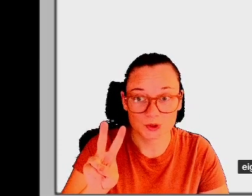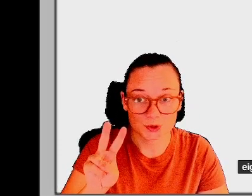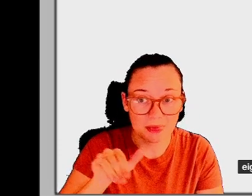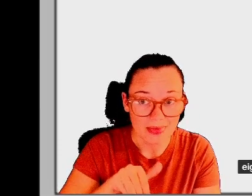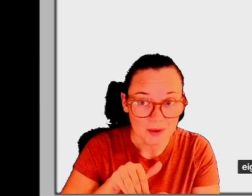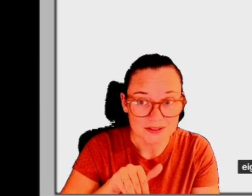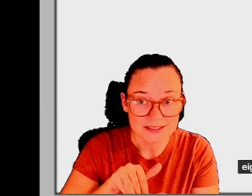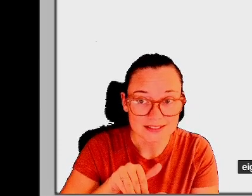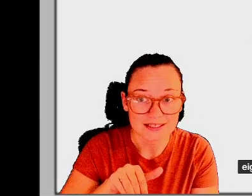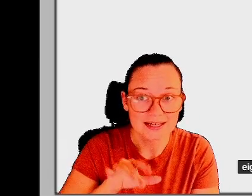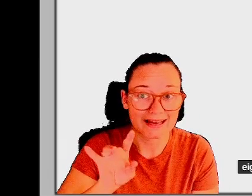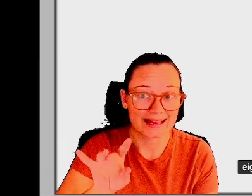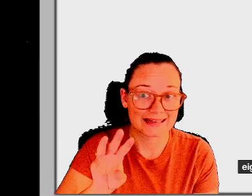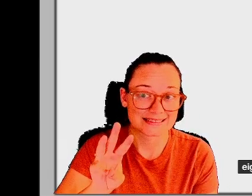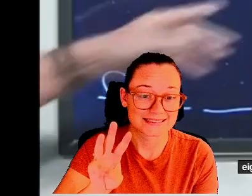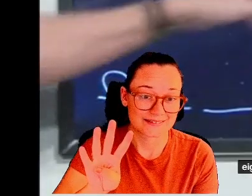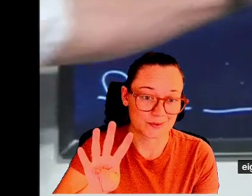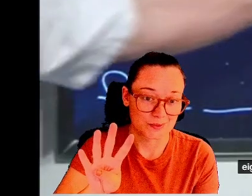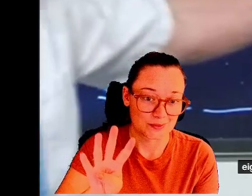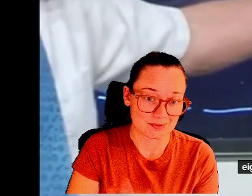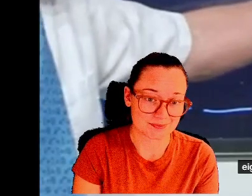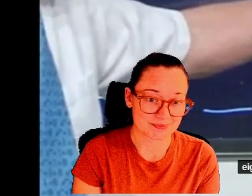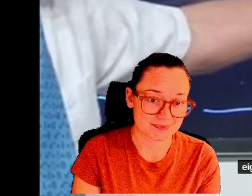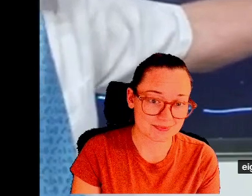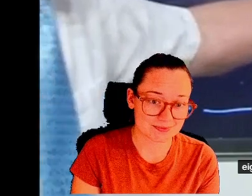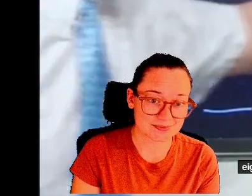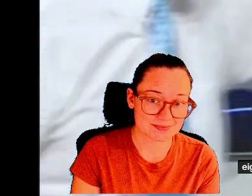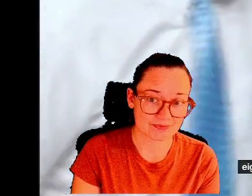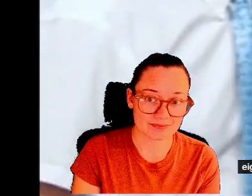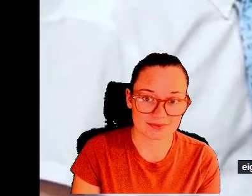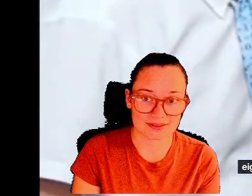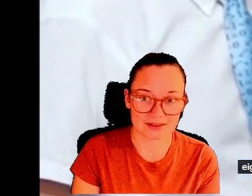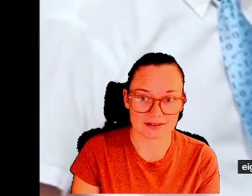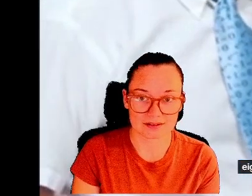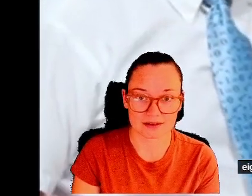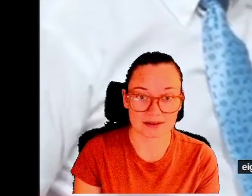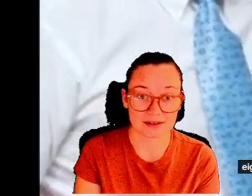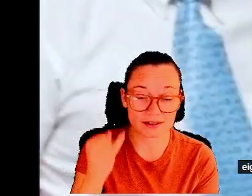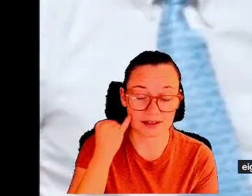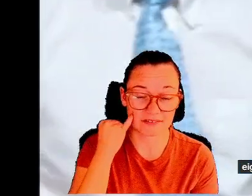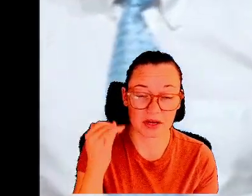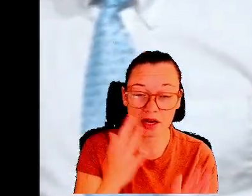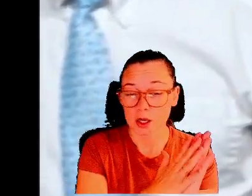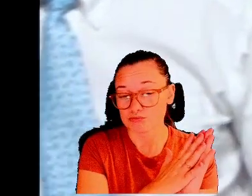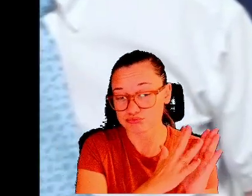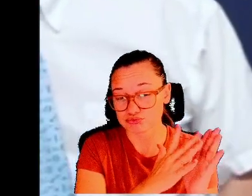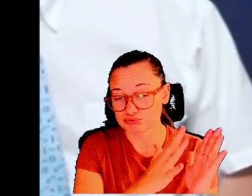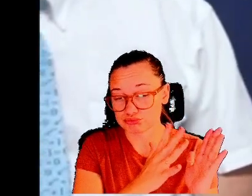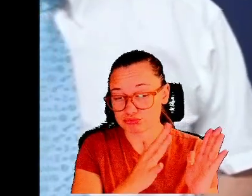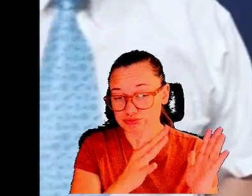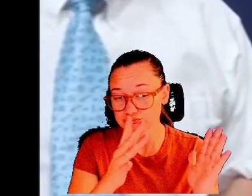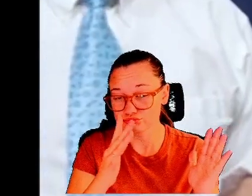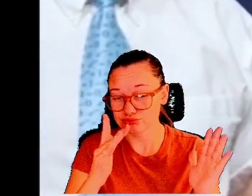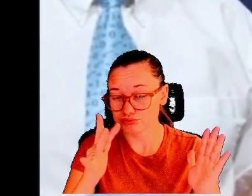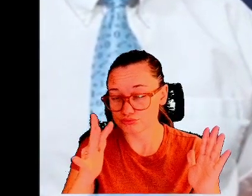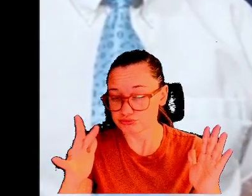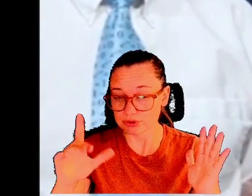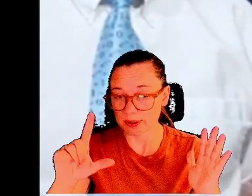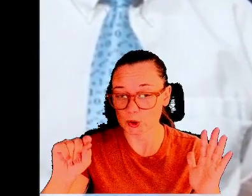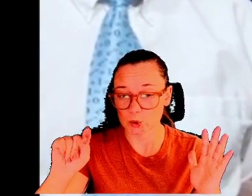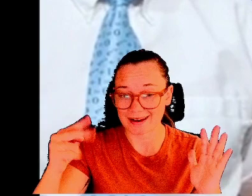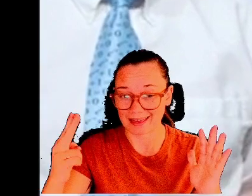1,572,864. We've gone up to the 5th term here, but if we go all the way up to the 20th term, we're over 1